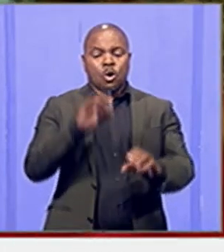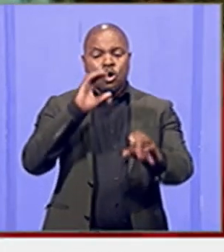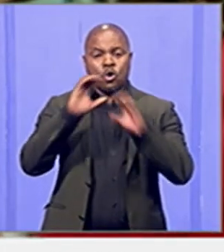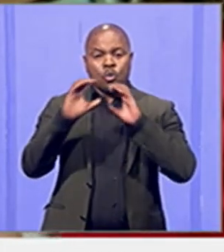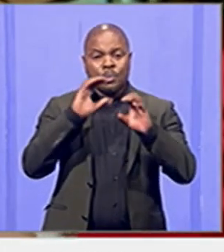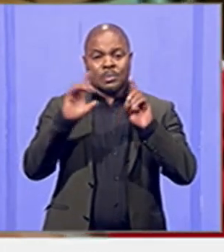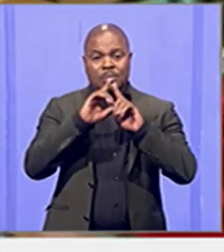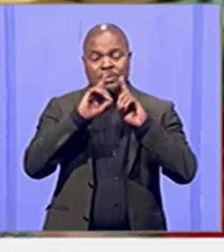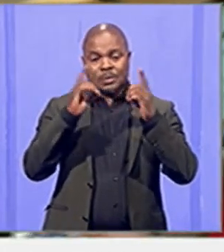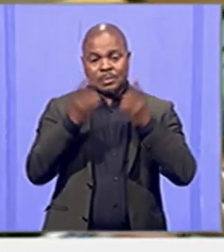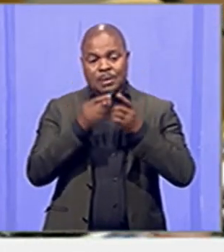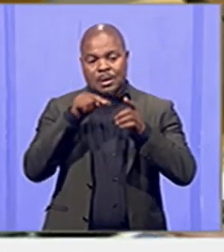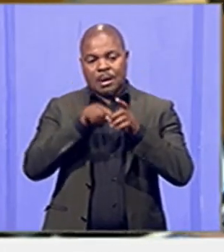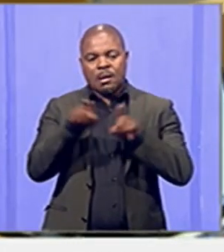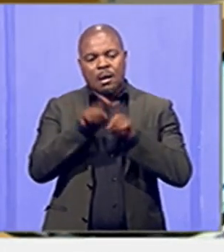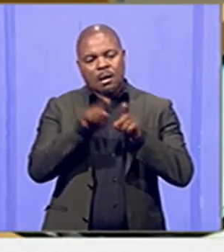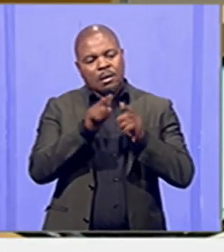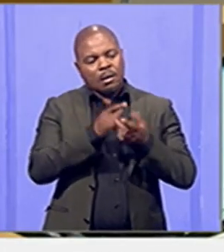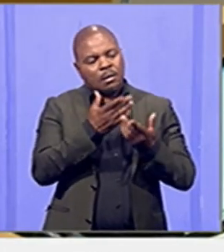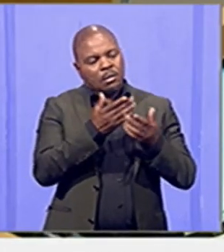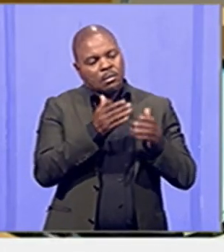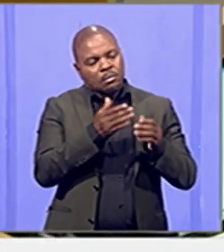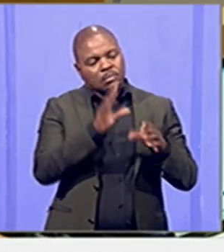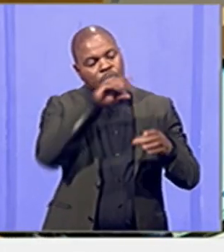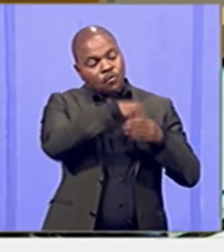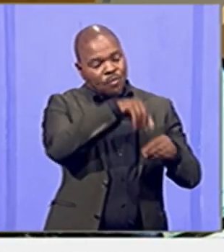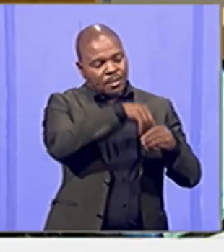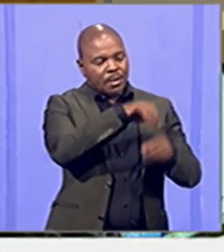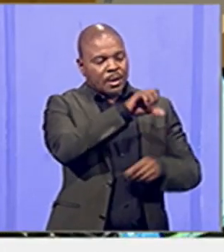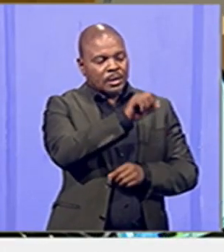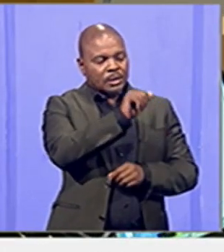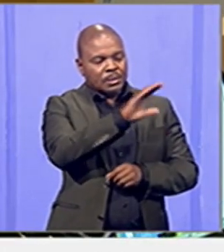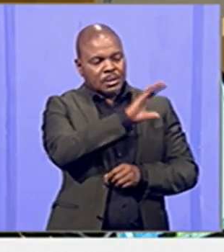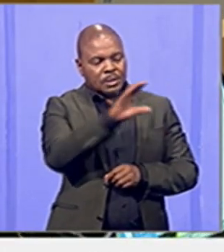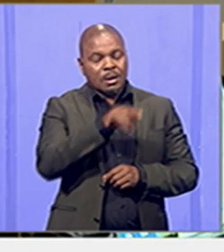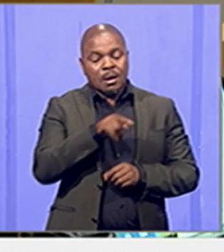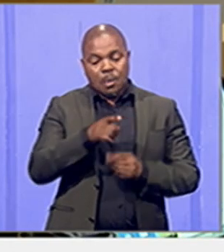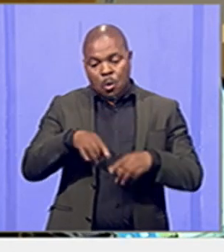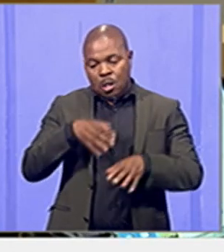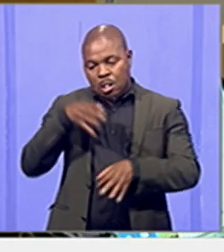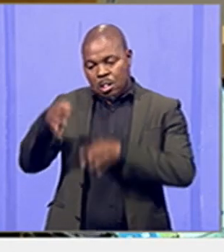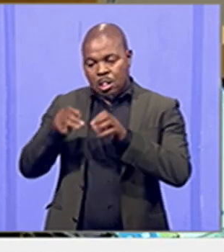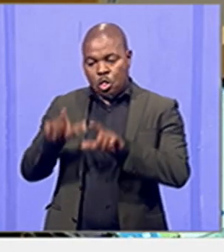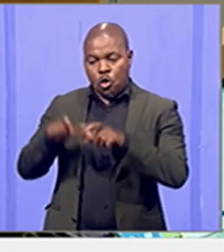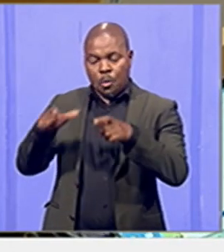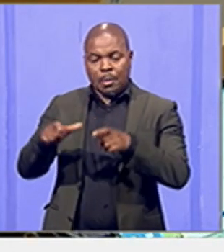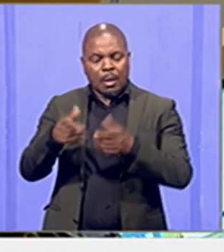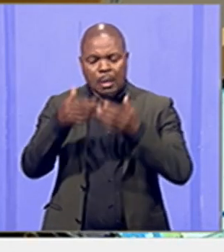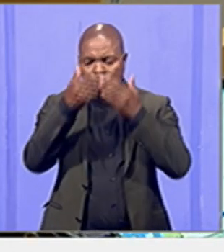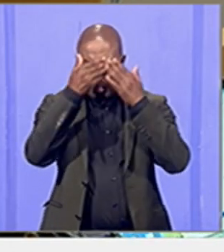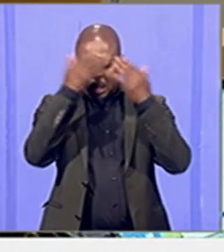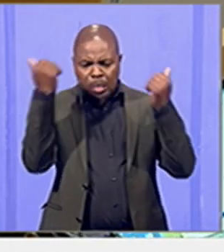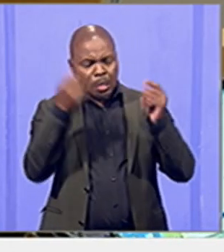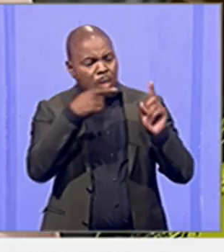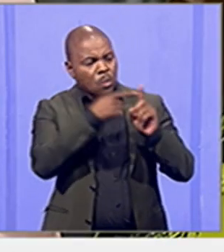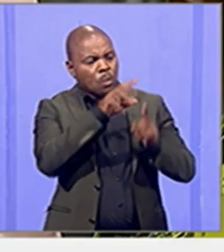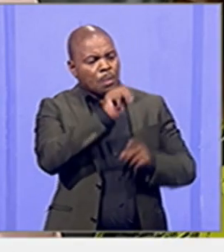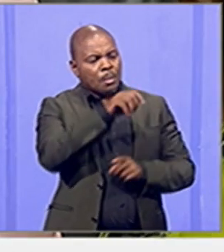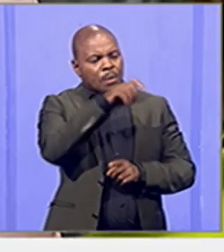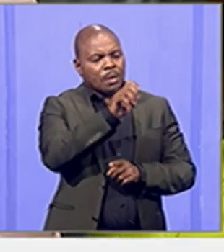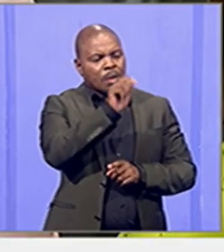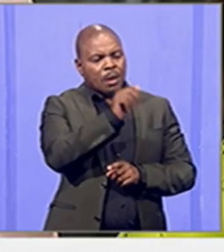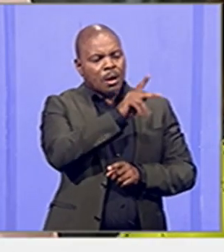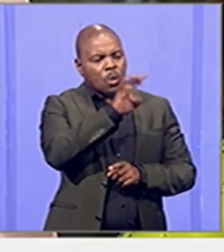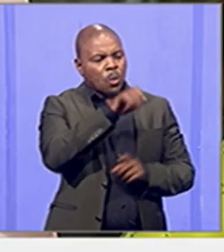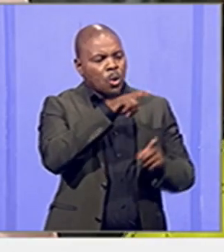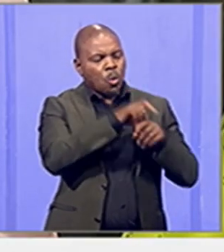le le emelang puso jaaka monna le seabe kwa SABC le boleletse Scopa gore le ne le sa itse gore Mxakwe ga a amogela maemo